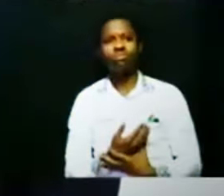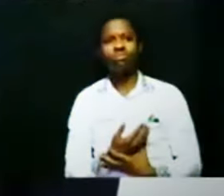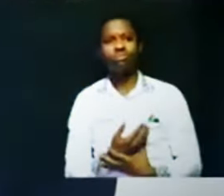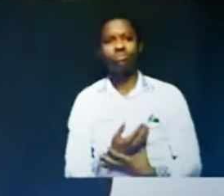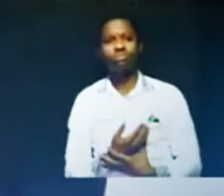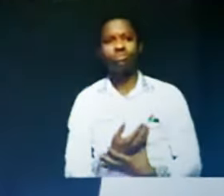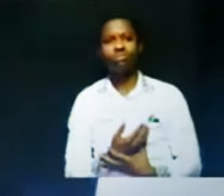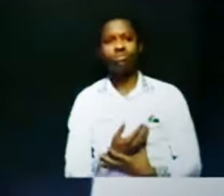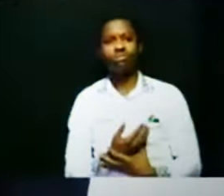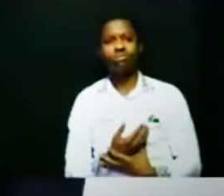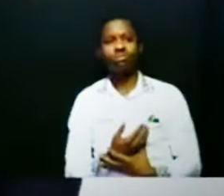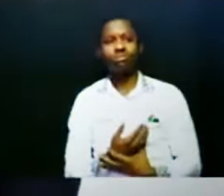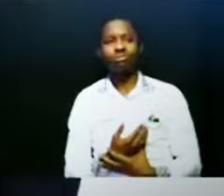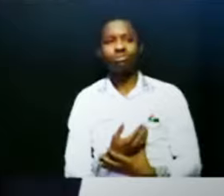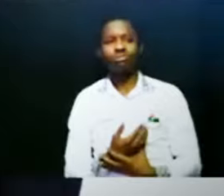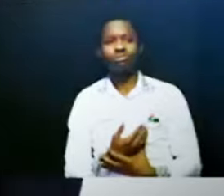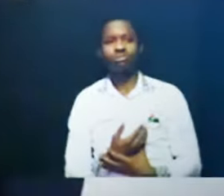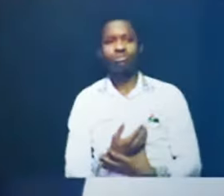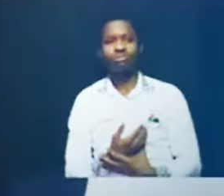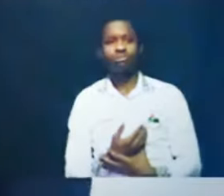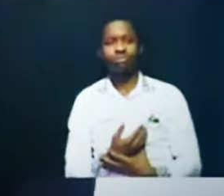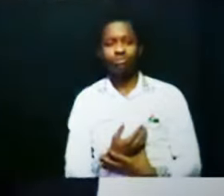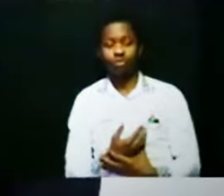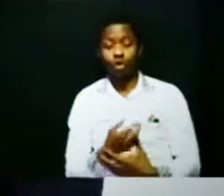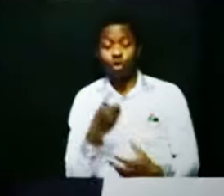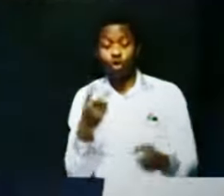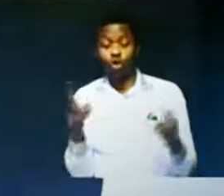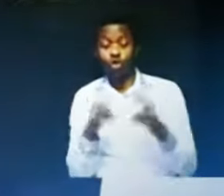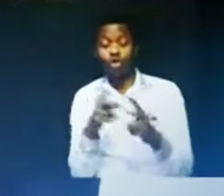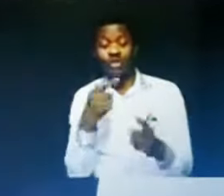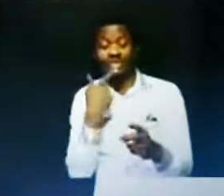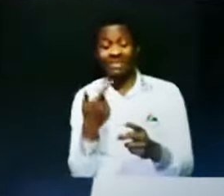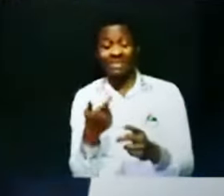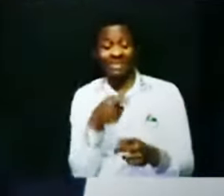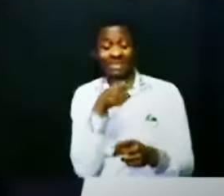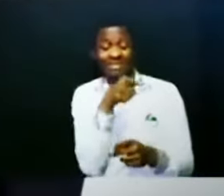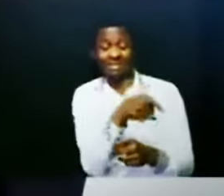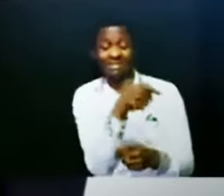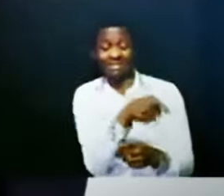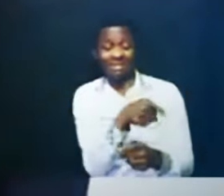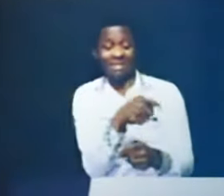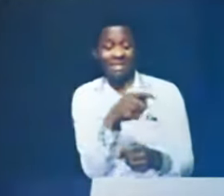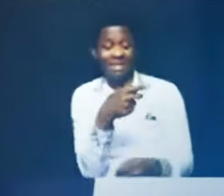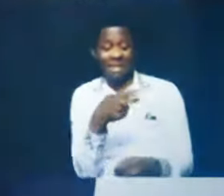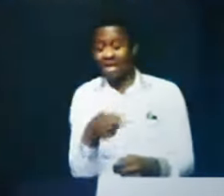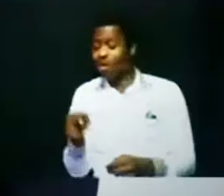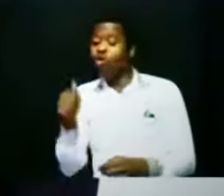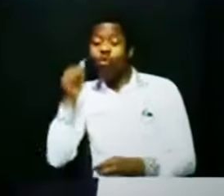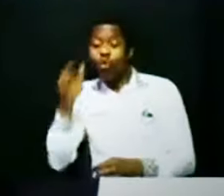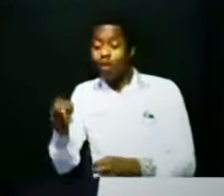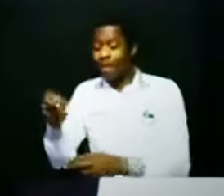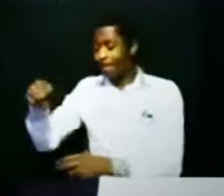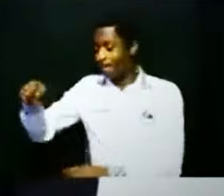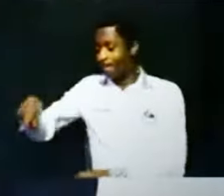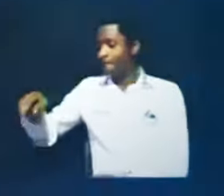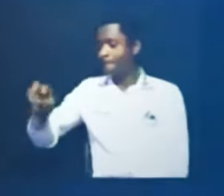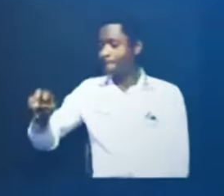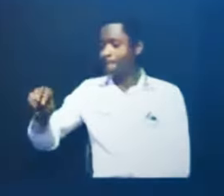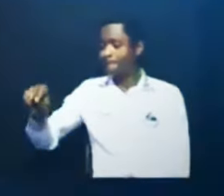So you see that this offense is inflicted directly by Penina on